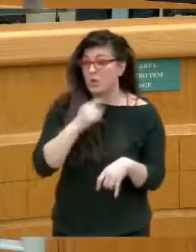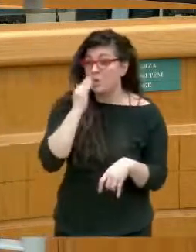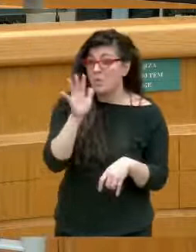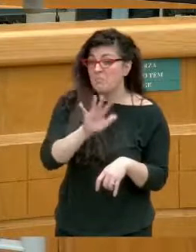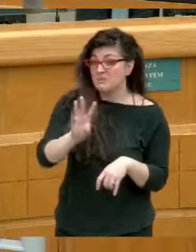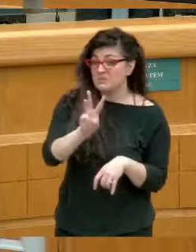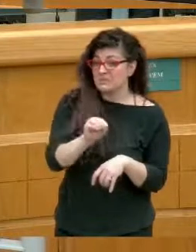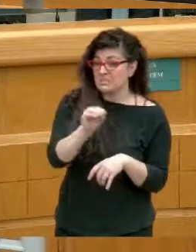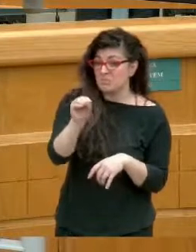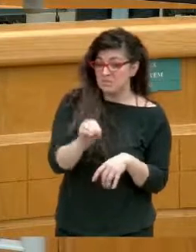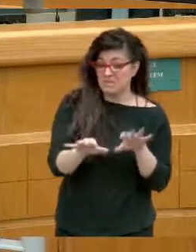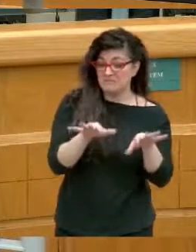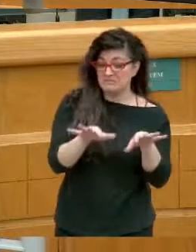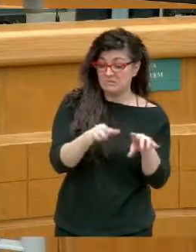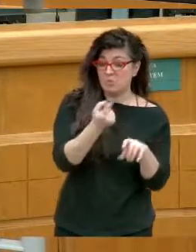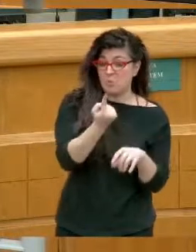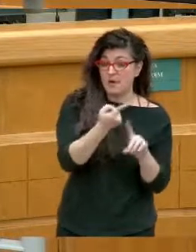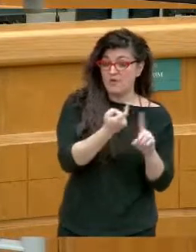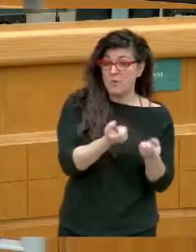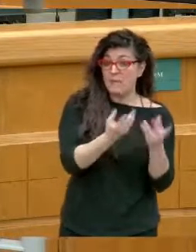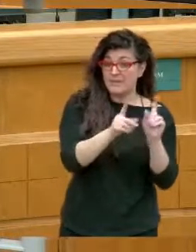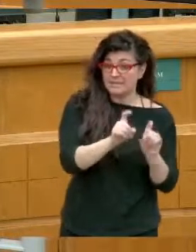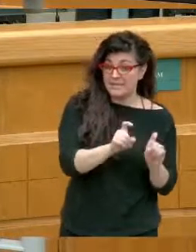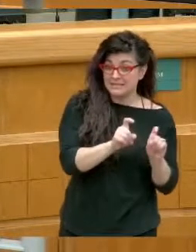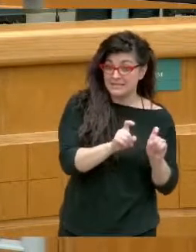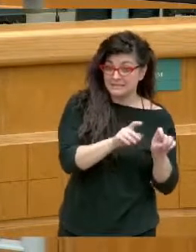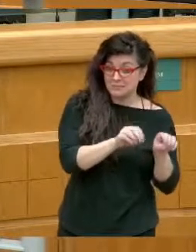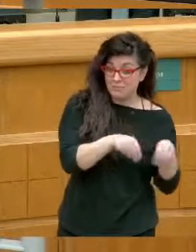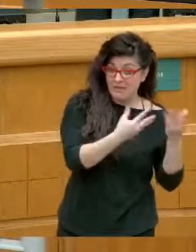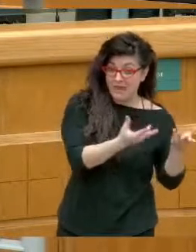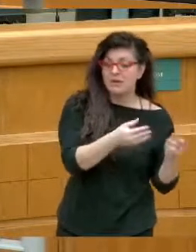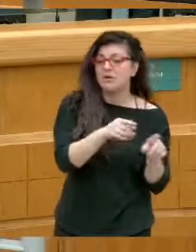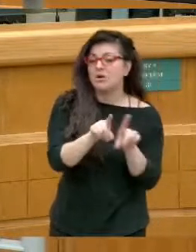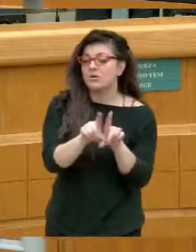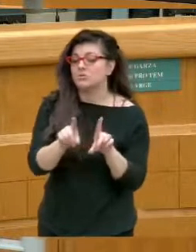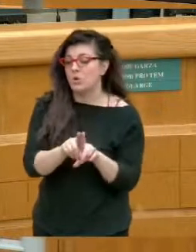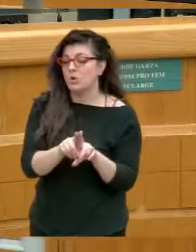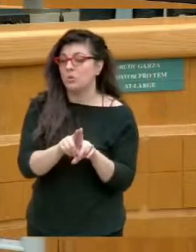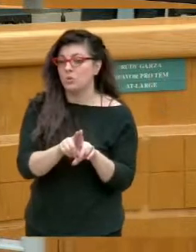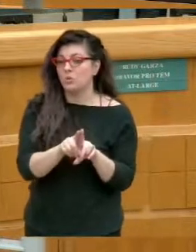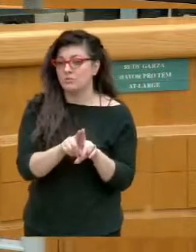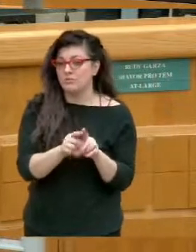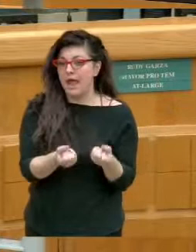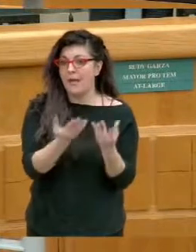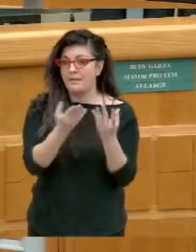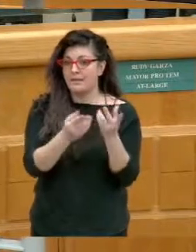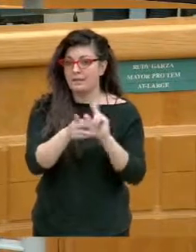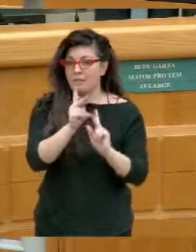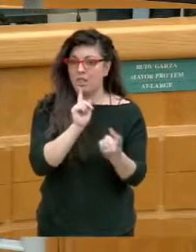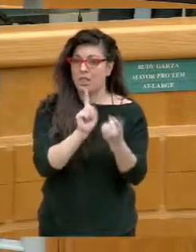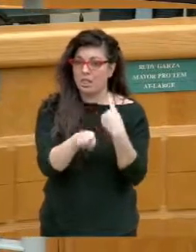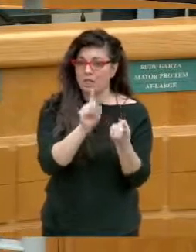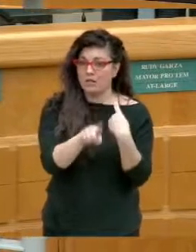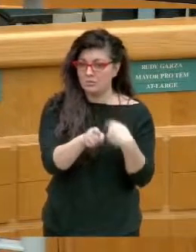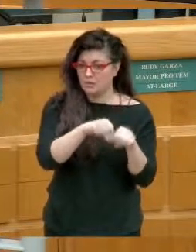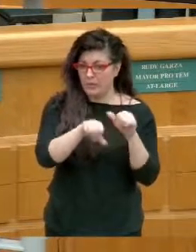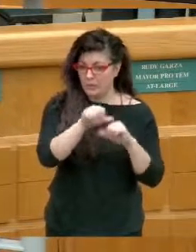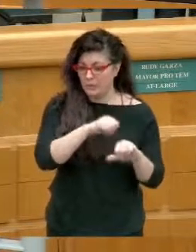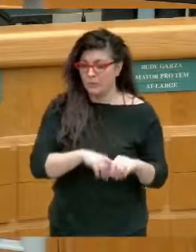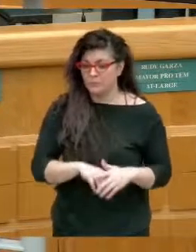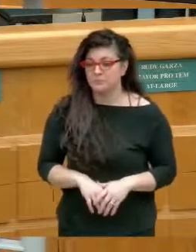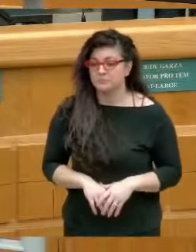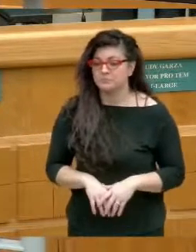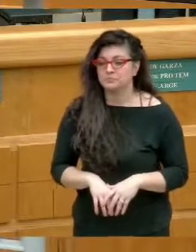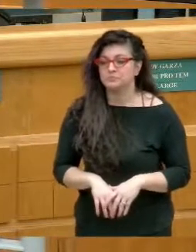with this index and just the number of tests is pretty encouraging. Although one thing that I've learned for sure is that